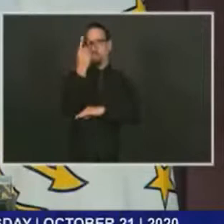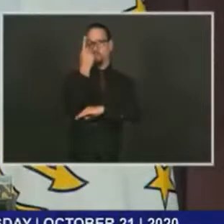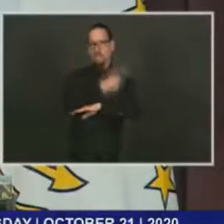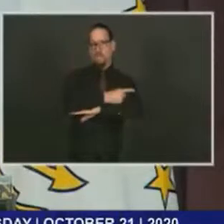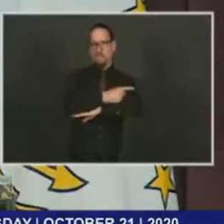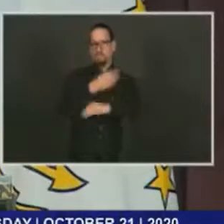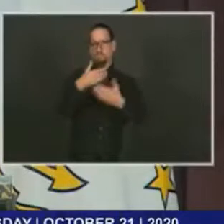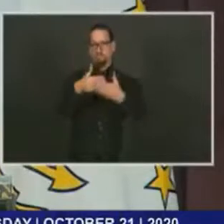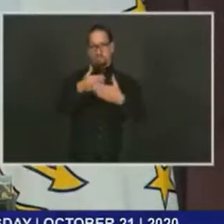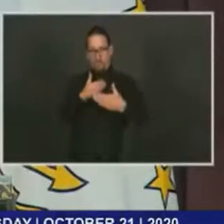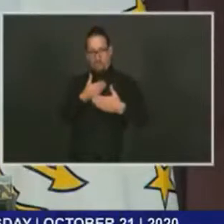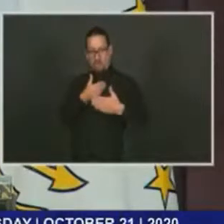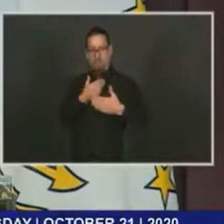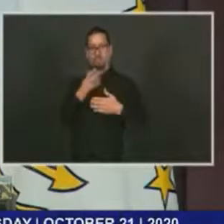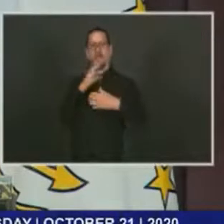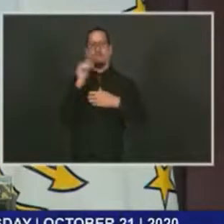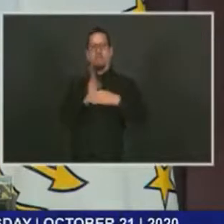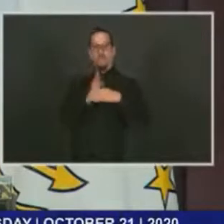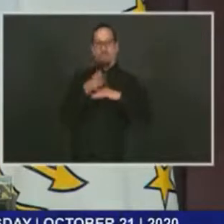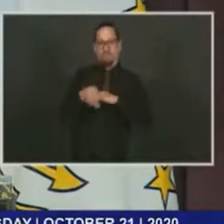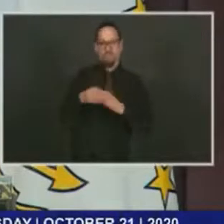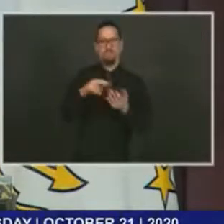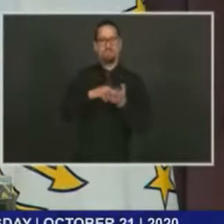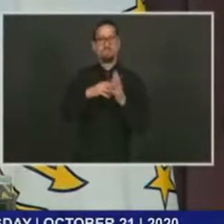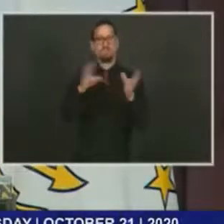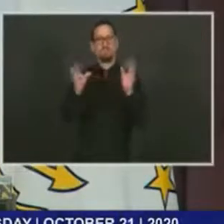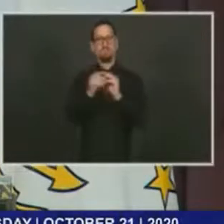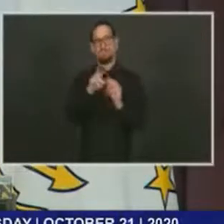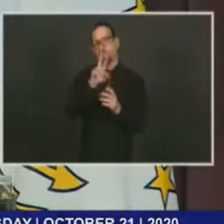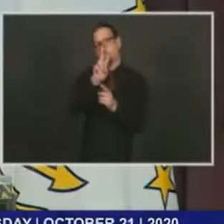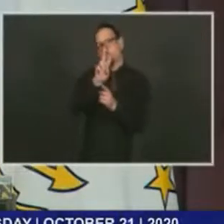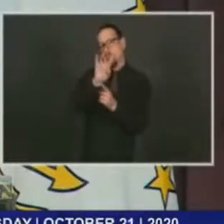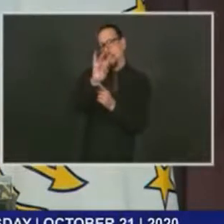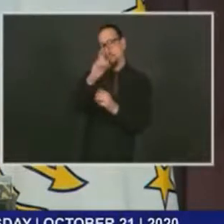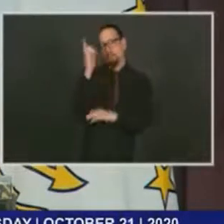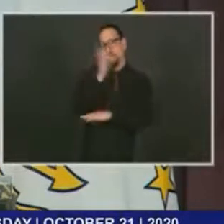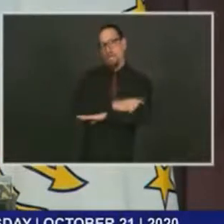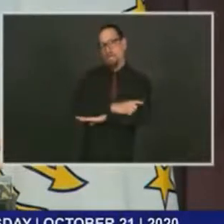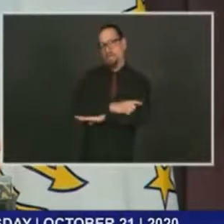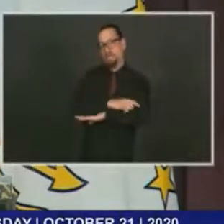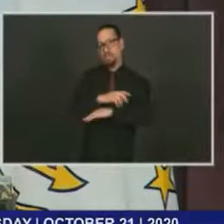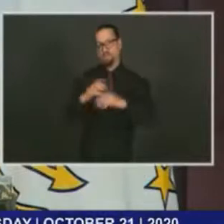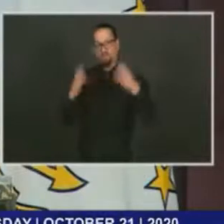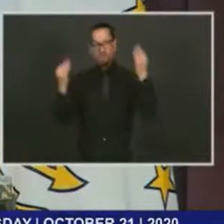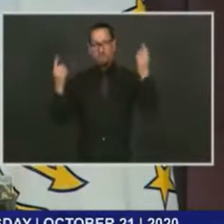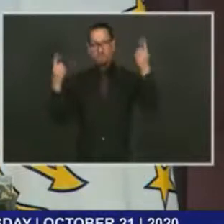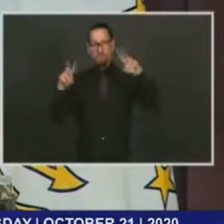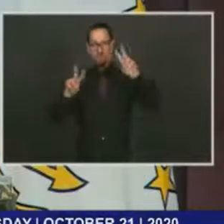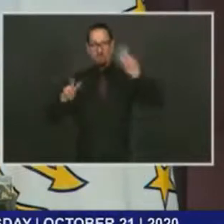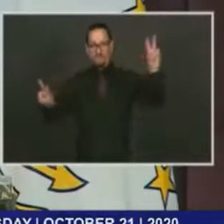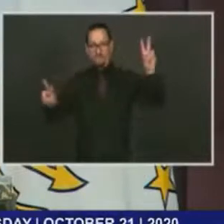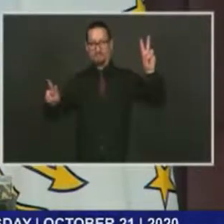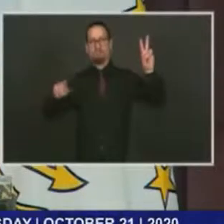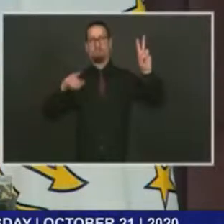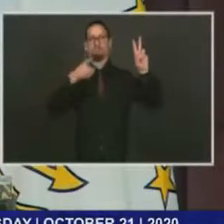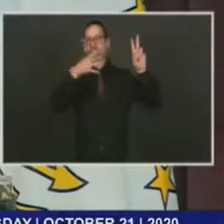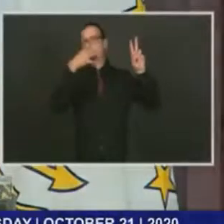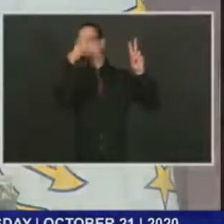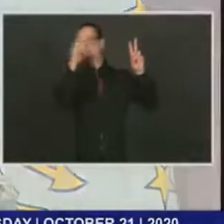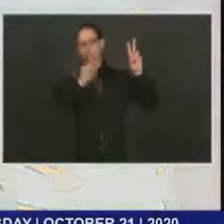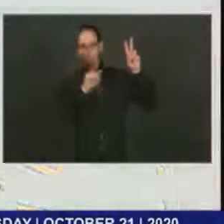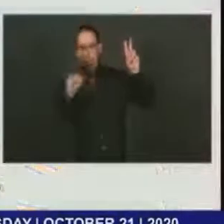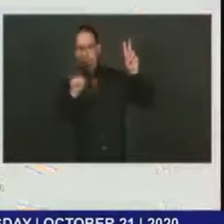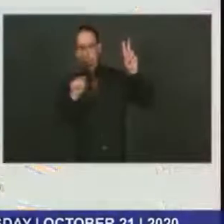Okay, with that in mind, I want to share some guidelines that we've developed for a safe Thanksgiving celebration, and I'd ask you to